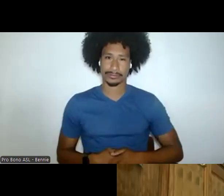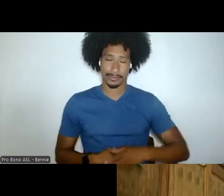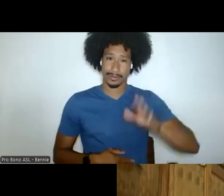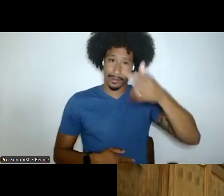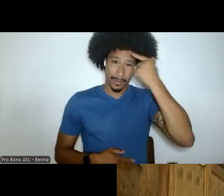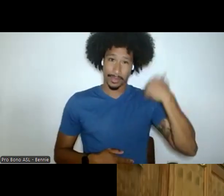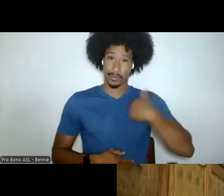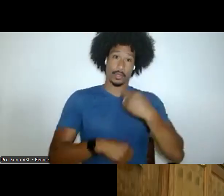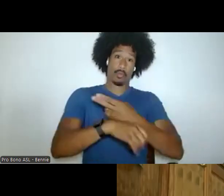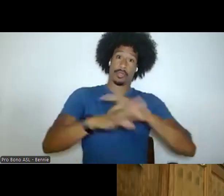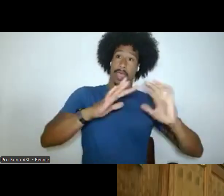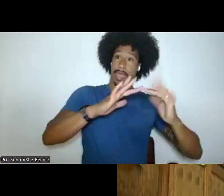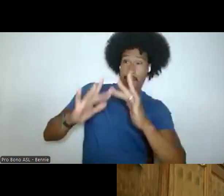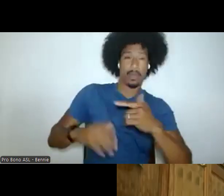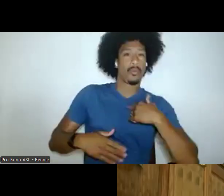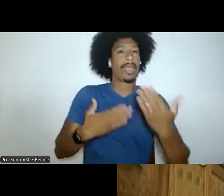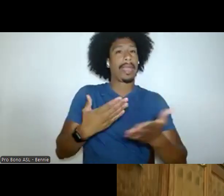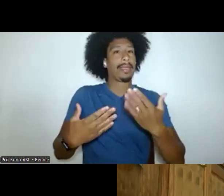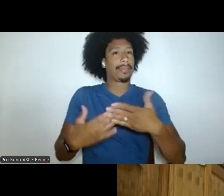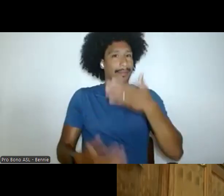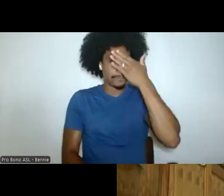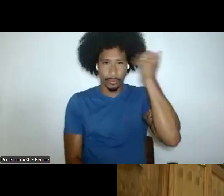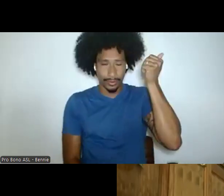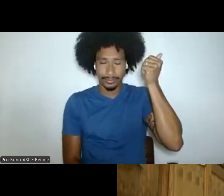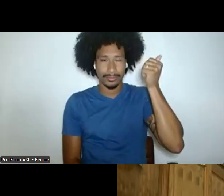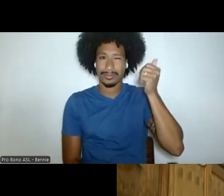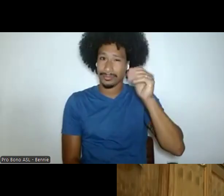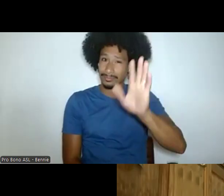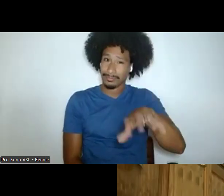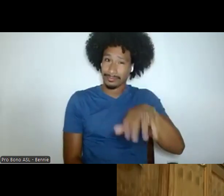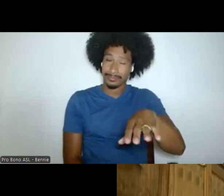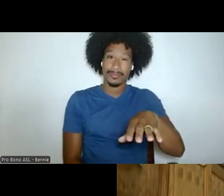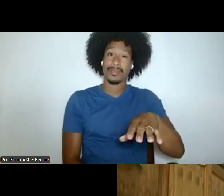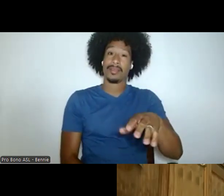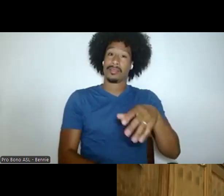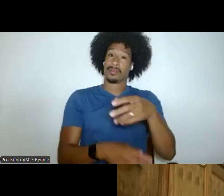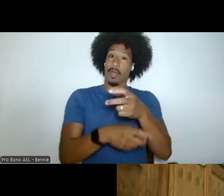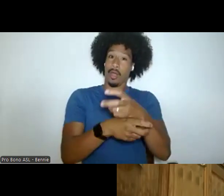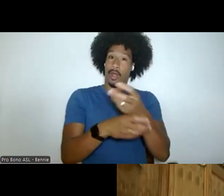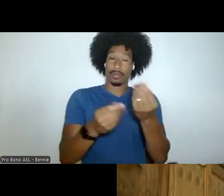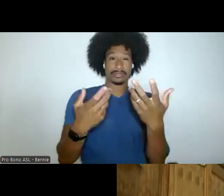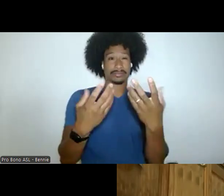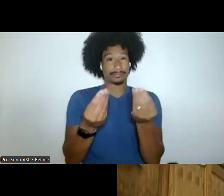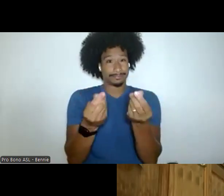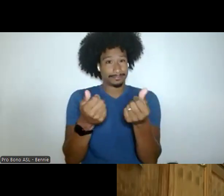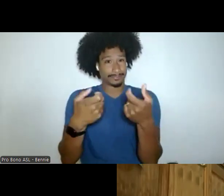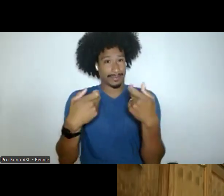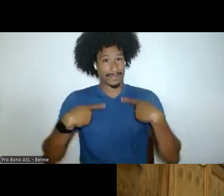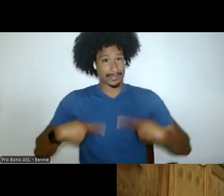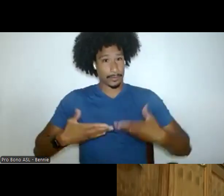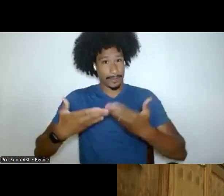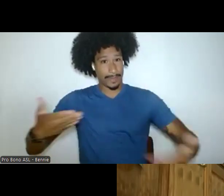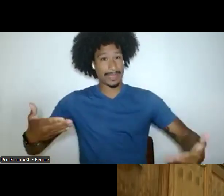space, that the hardware that connects us is made from materials extracted from